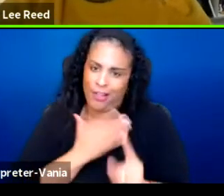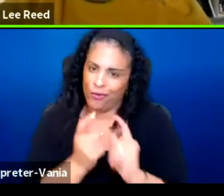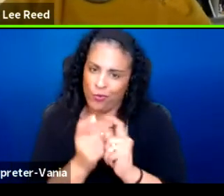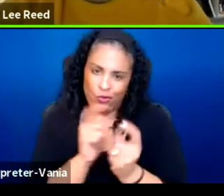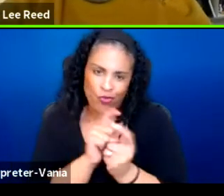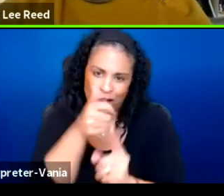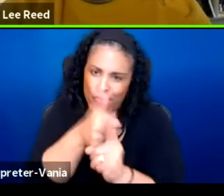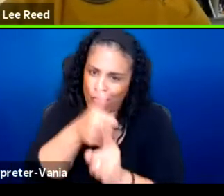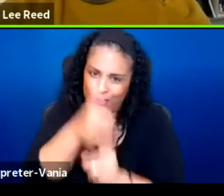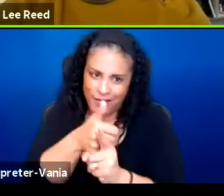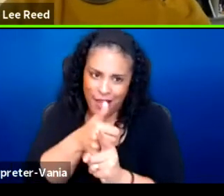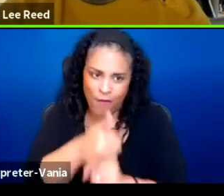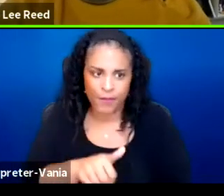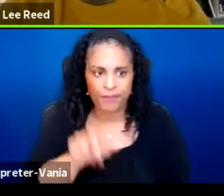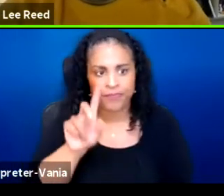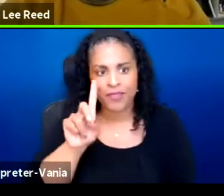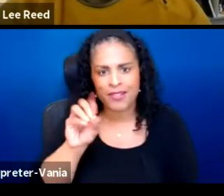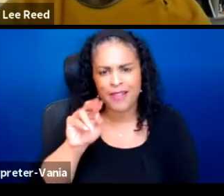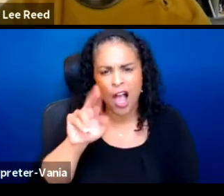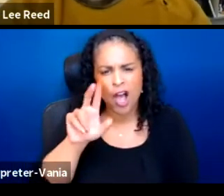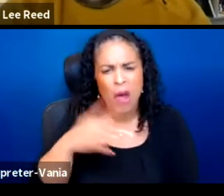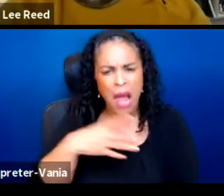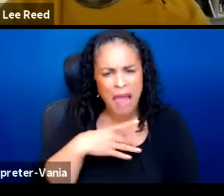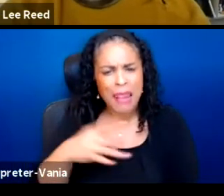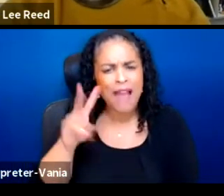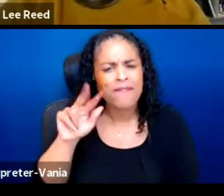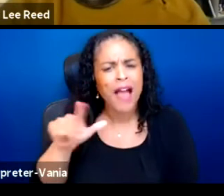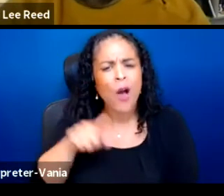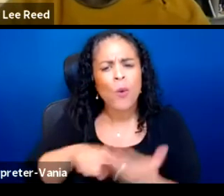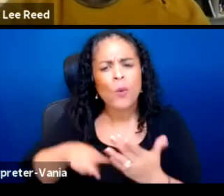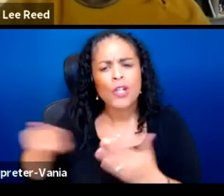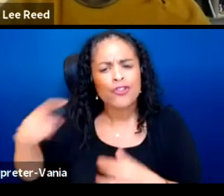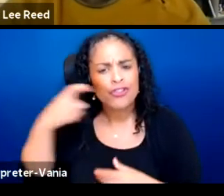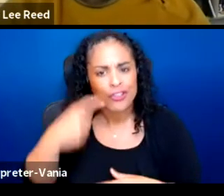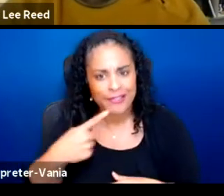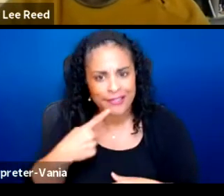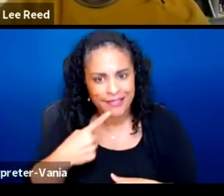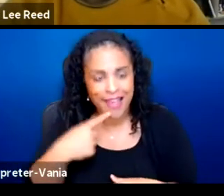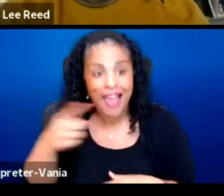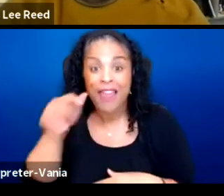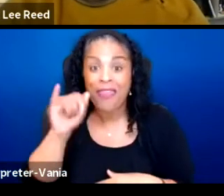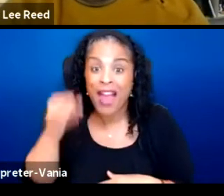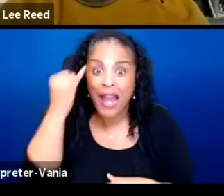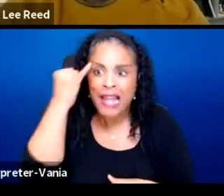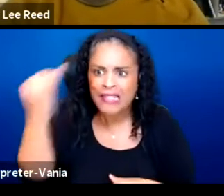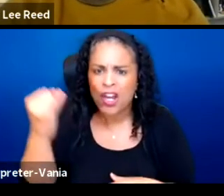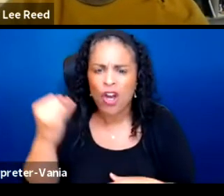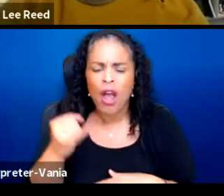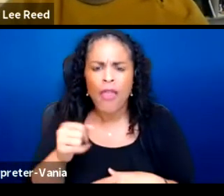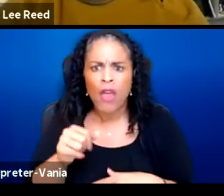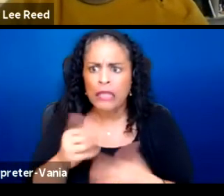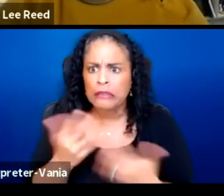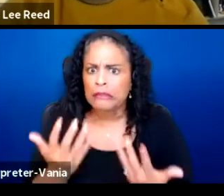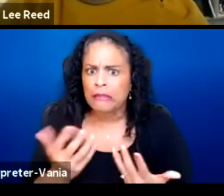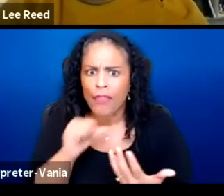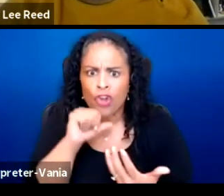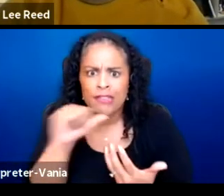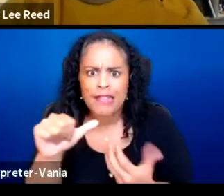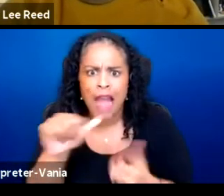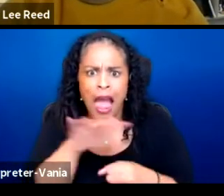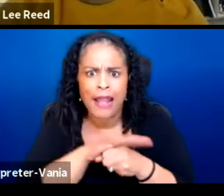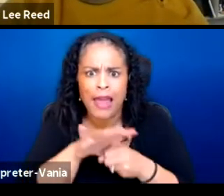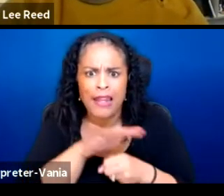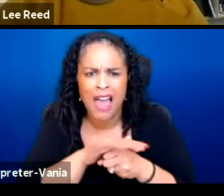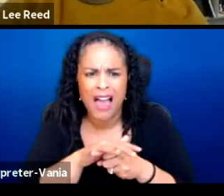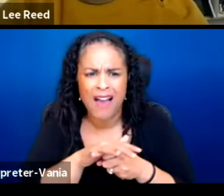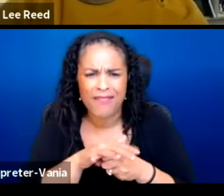Mm-hmm. I like this thing that Valerie just said about this notion that there isn't enough. There's